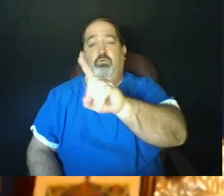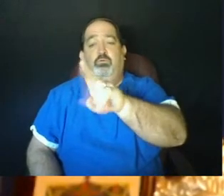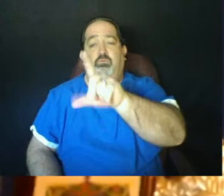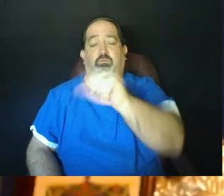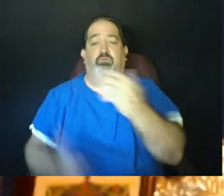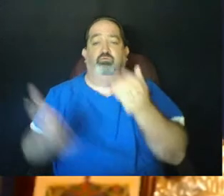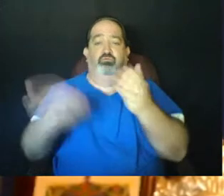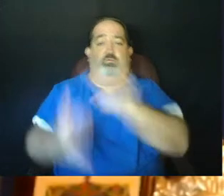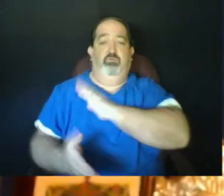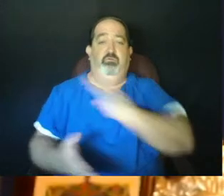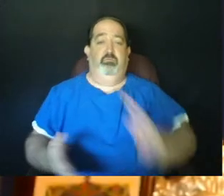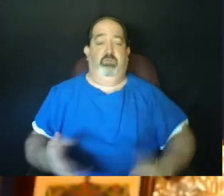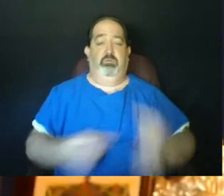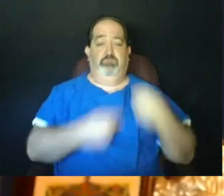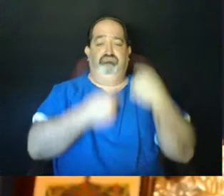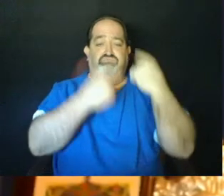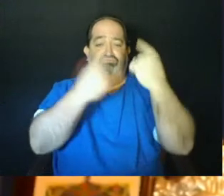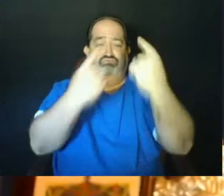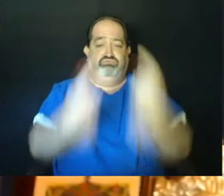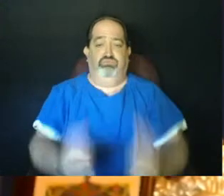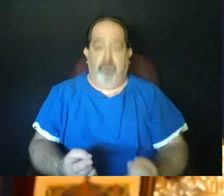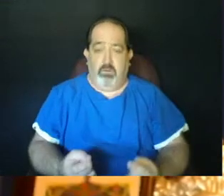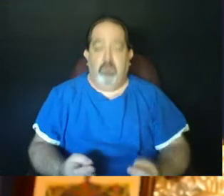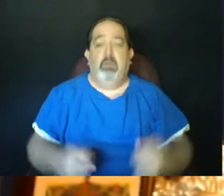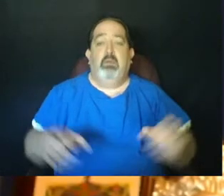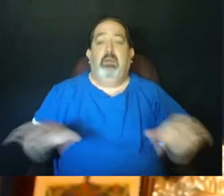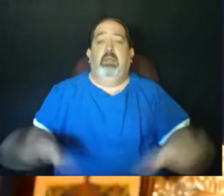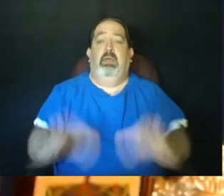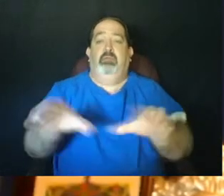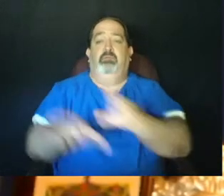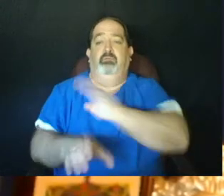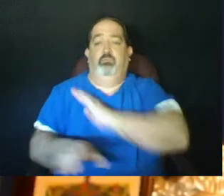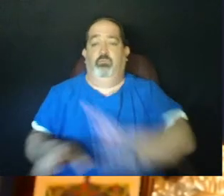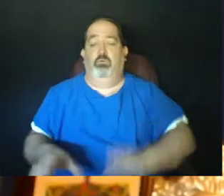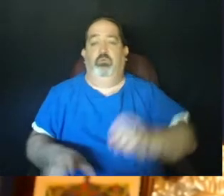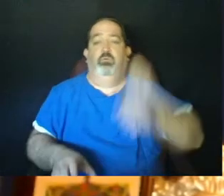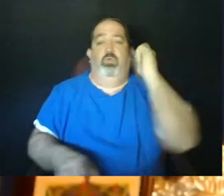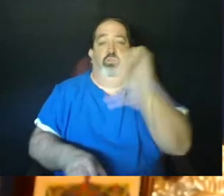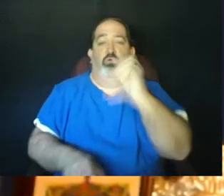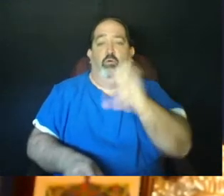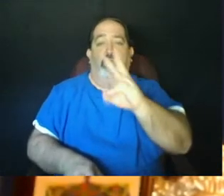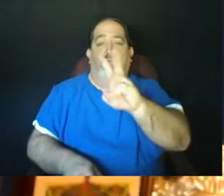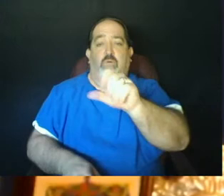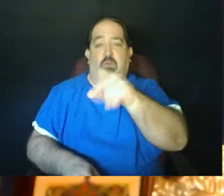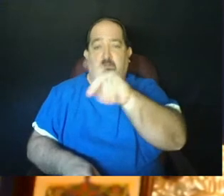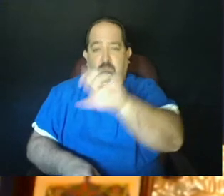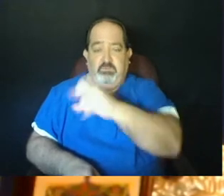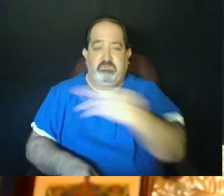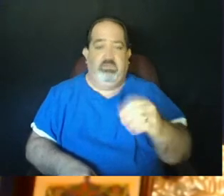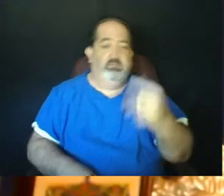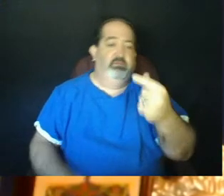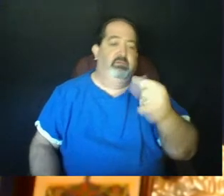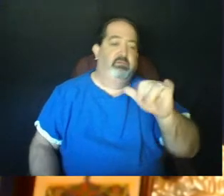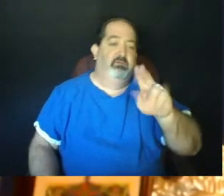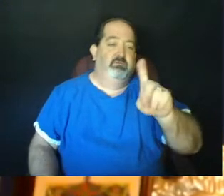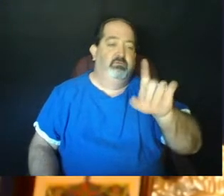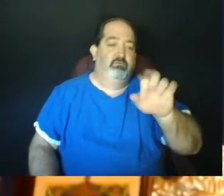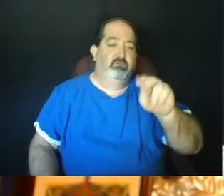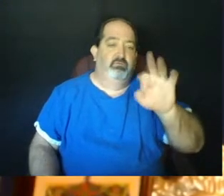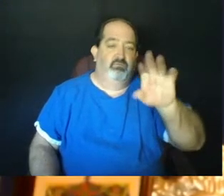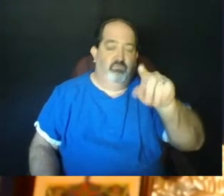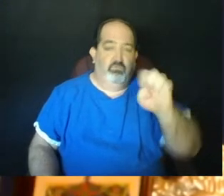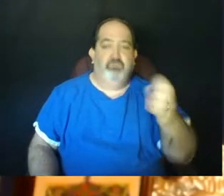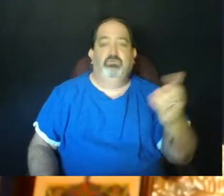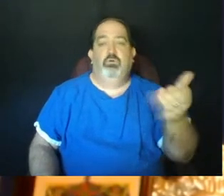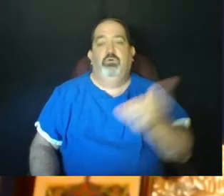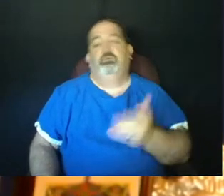the barony well. She has been active in both the baronial throwing weapons community and Guild and Forge, as well as hosting practices